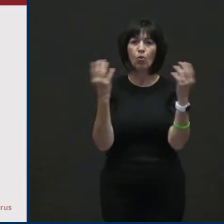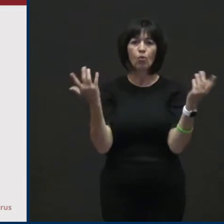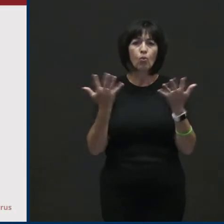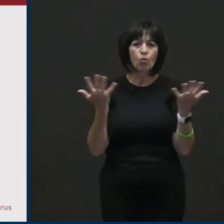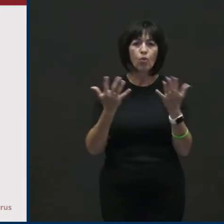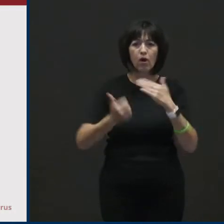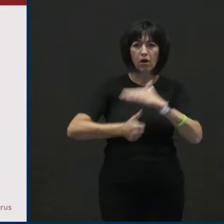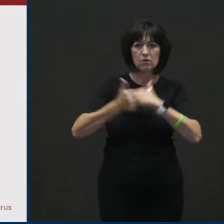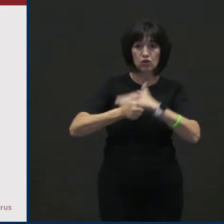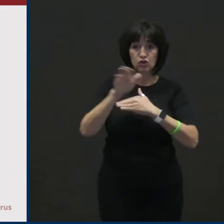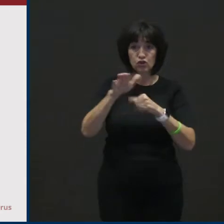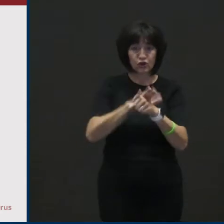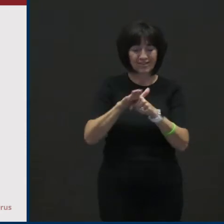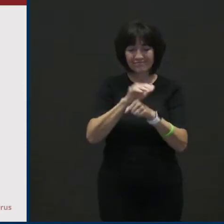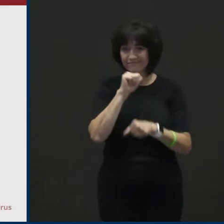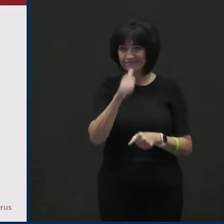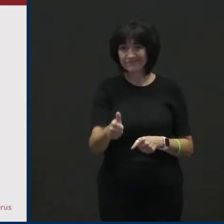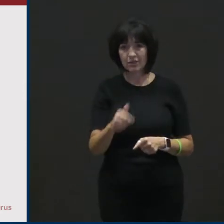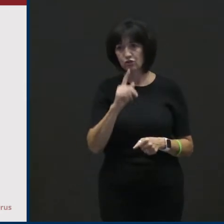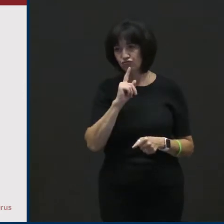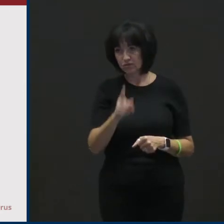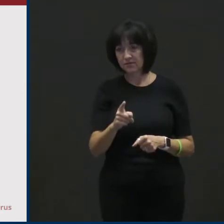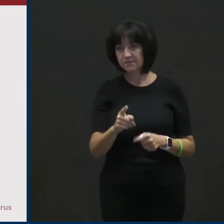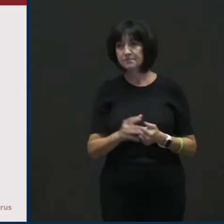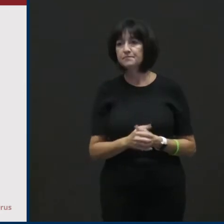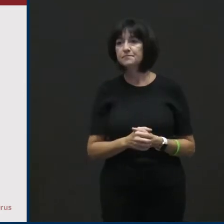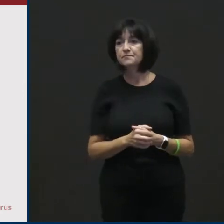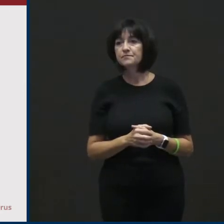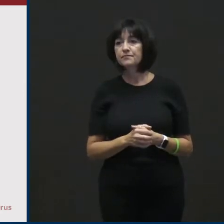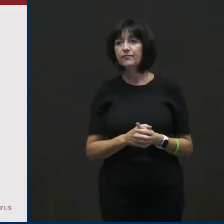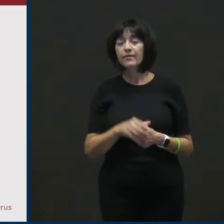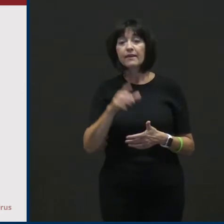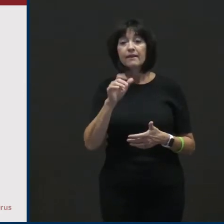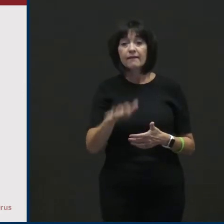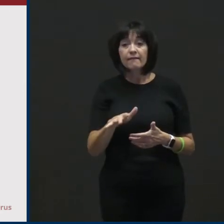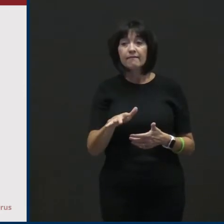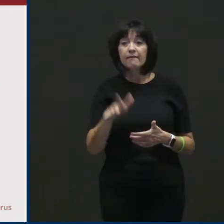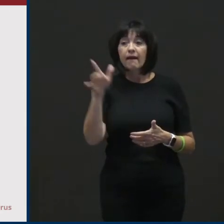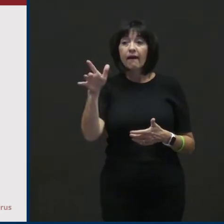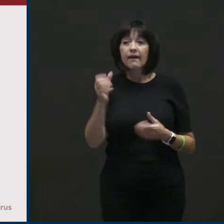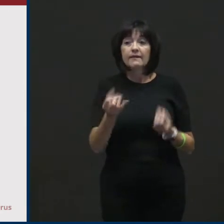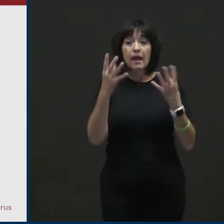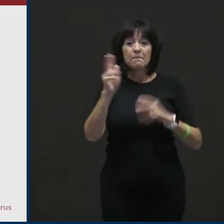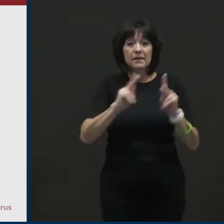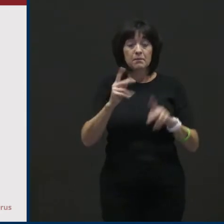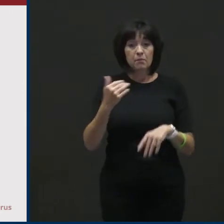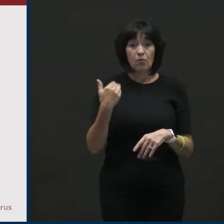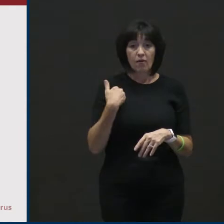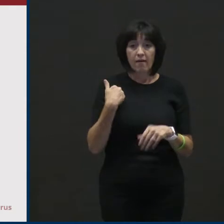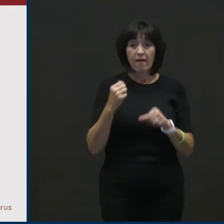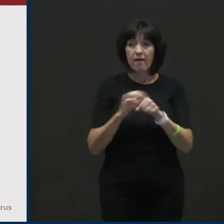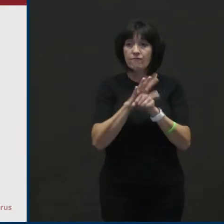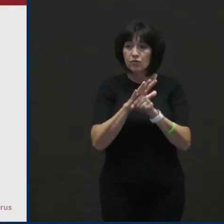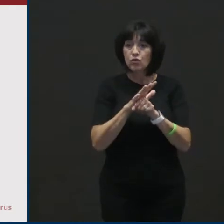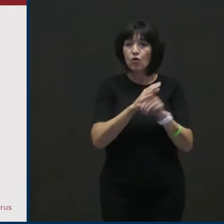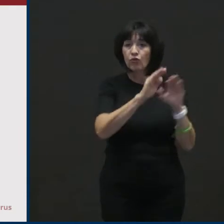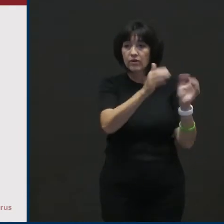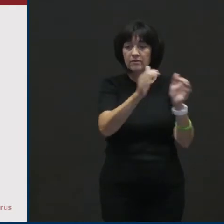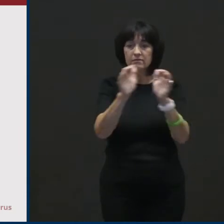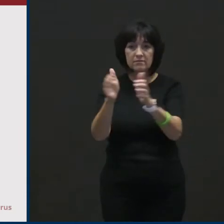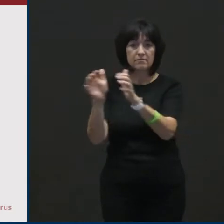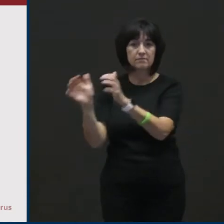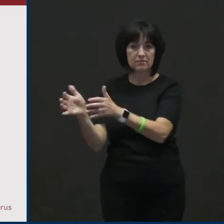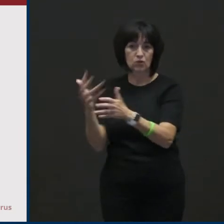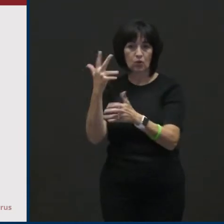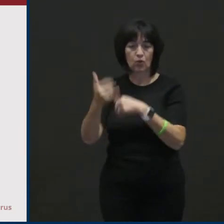8,000 cases, positive cases in Newcastle County, Kent County about 2,500, and Sussex County continues